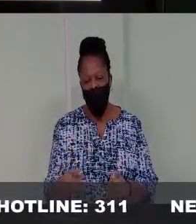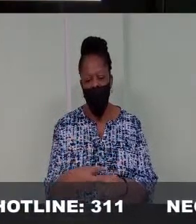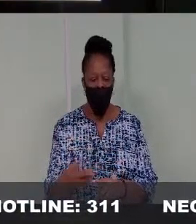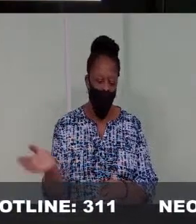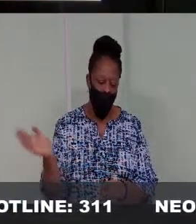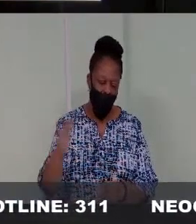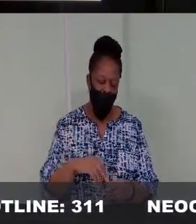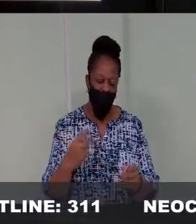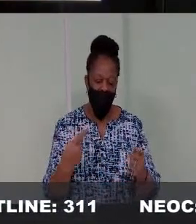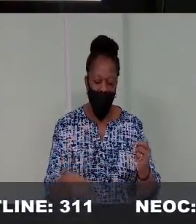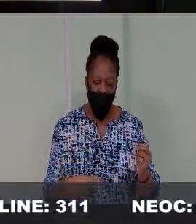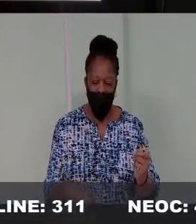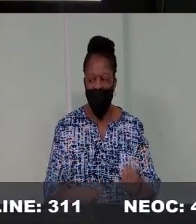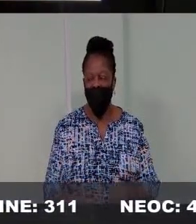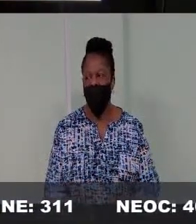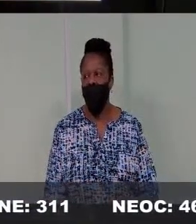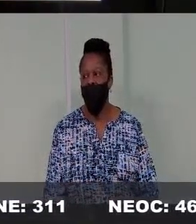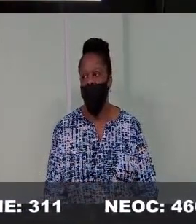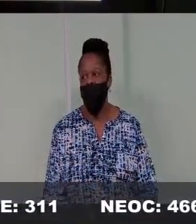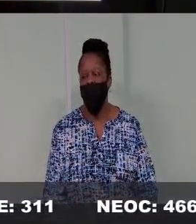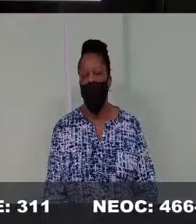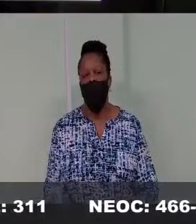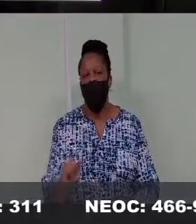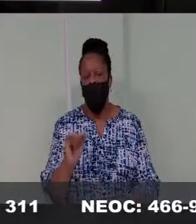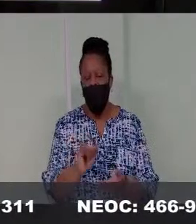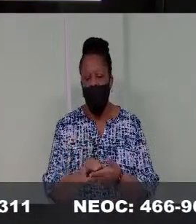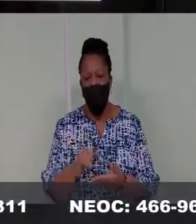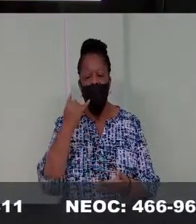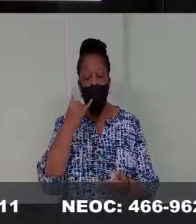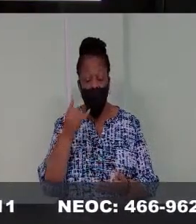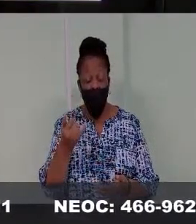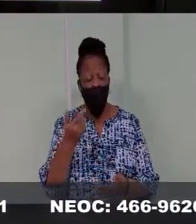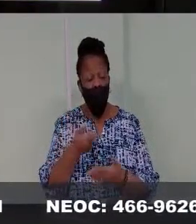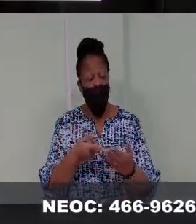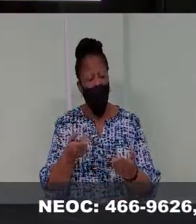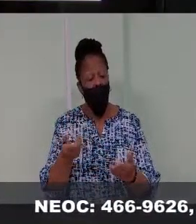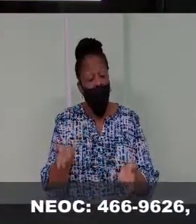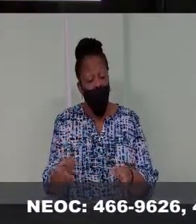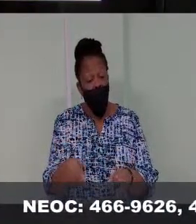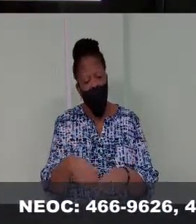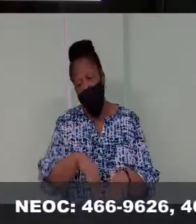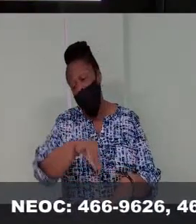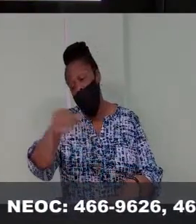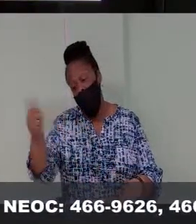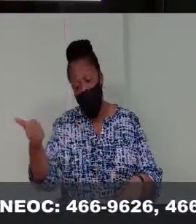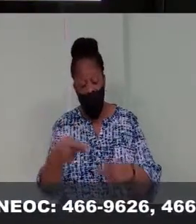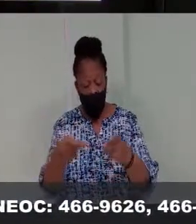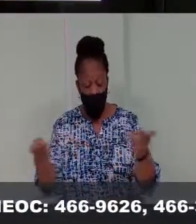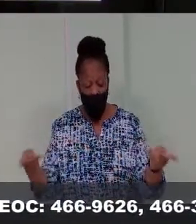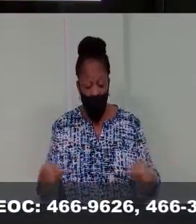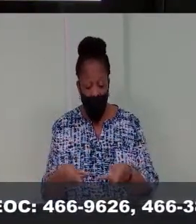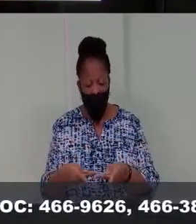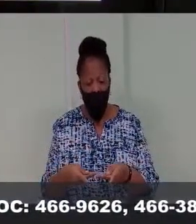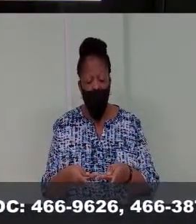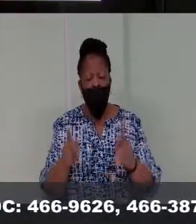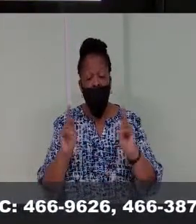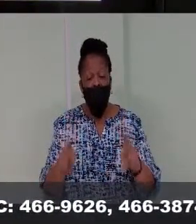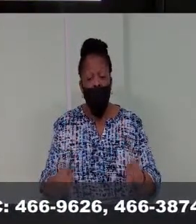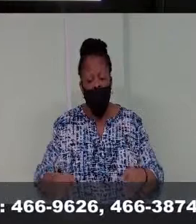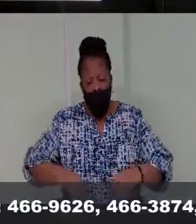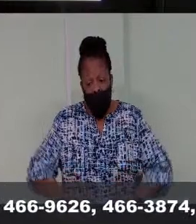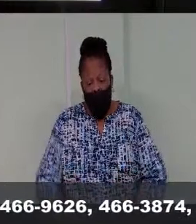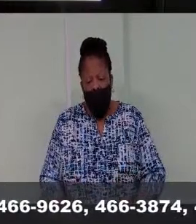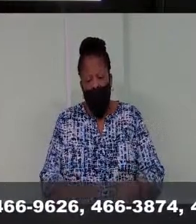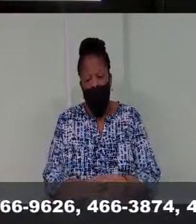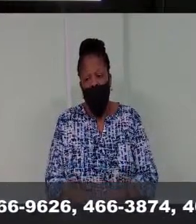is contributing to some of the spikes that we are seeing in some of the nations around the world, because people are tired now of trying